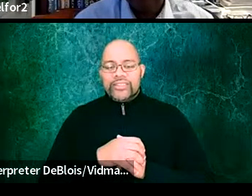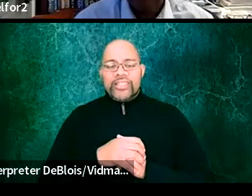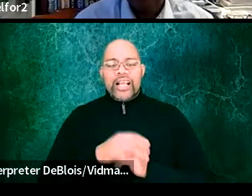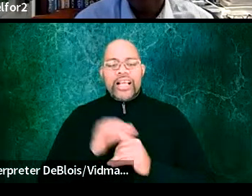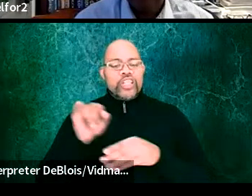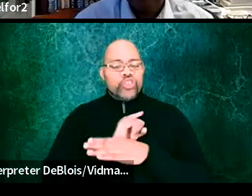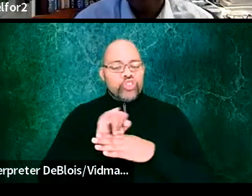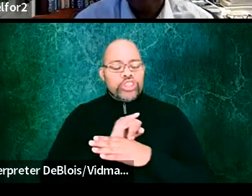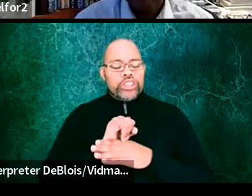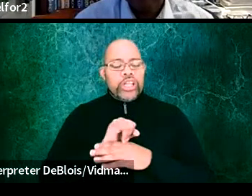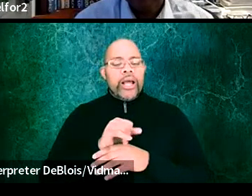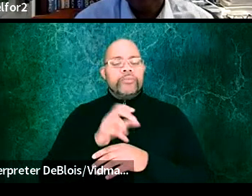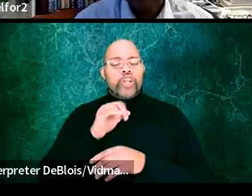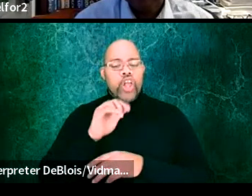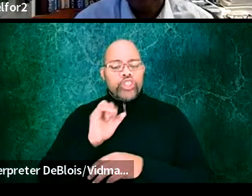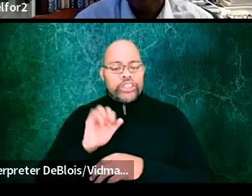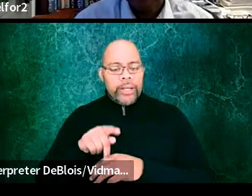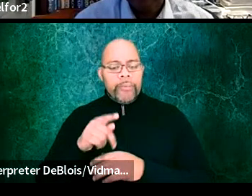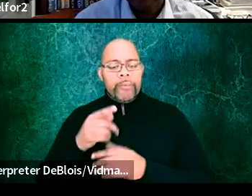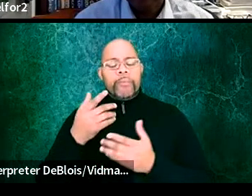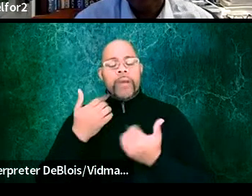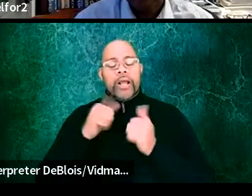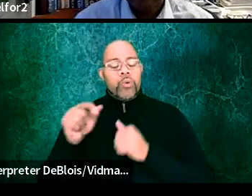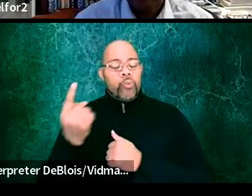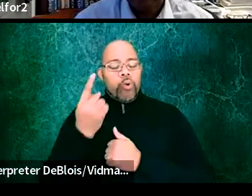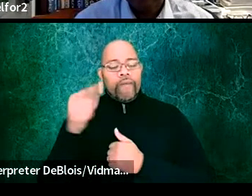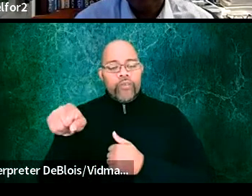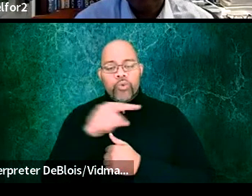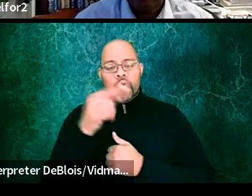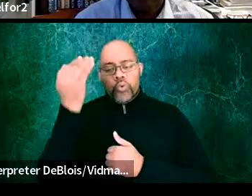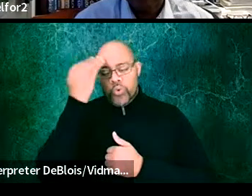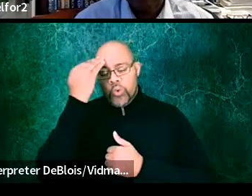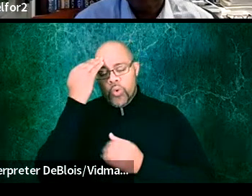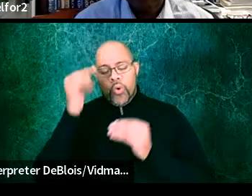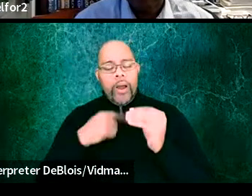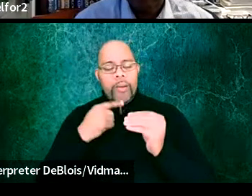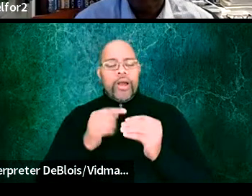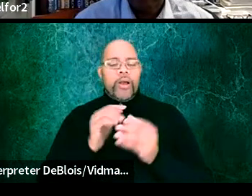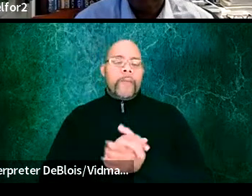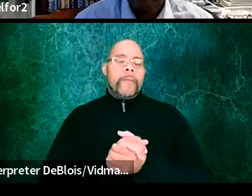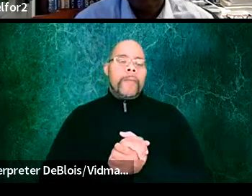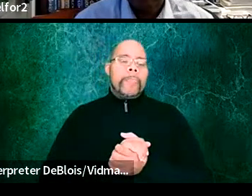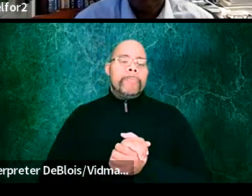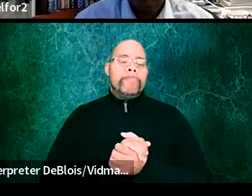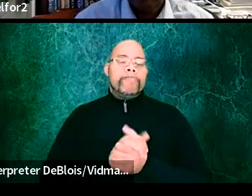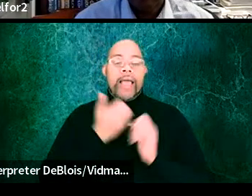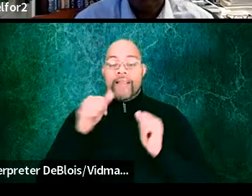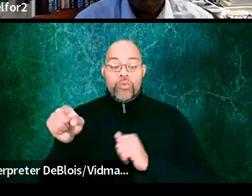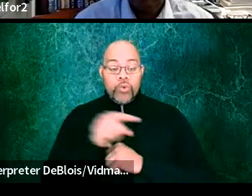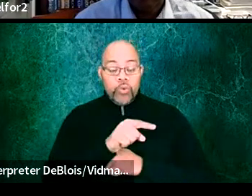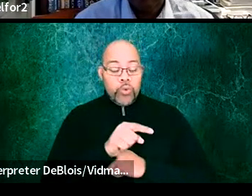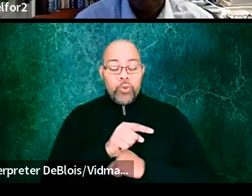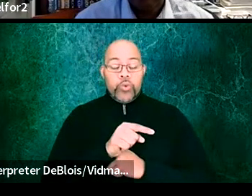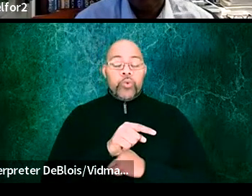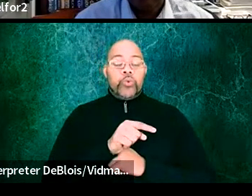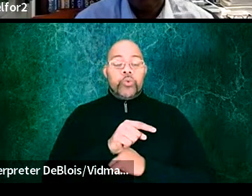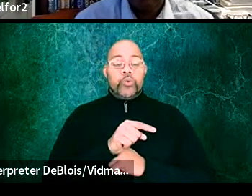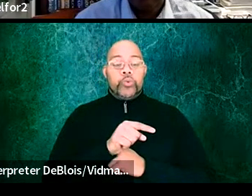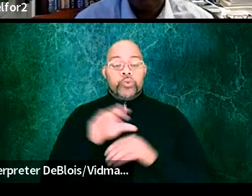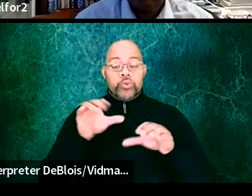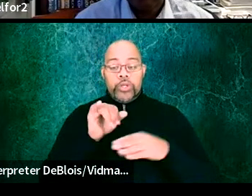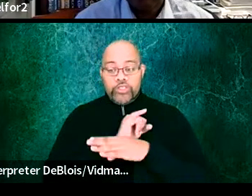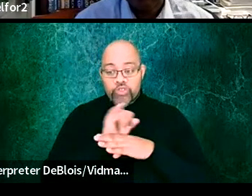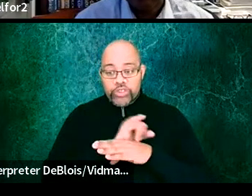and scholarships. Does anyone of you know about, did any of you do an